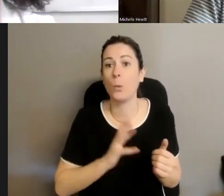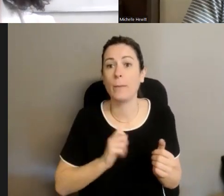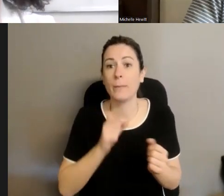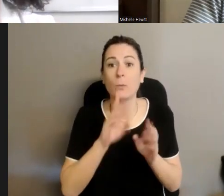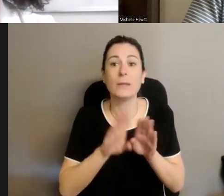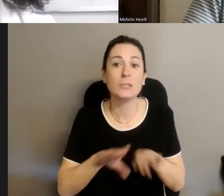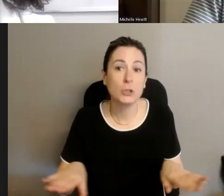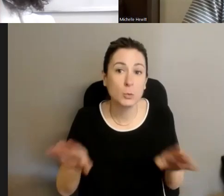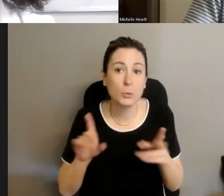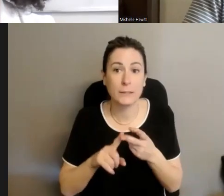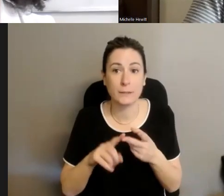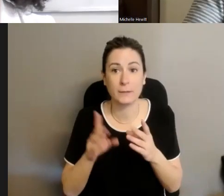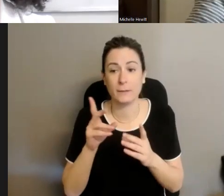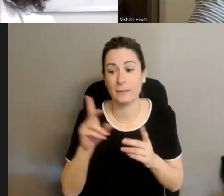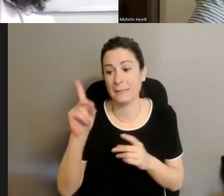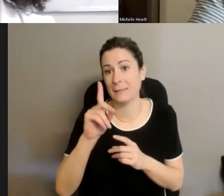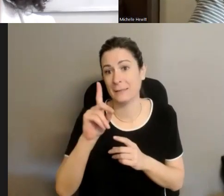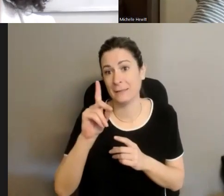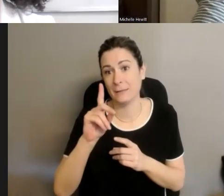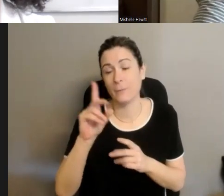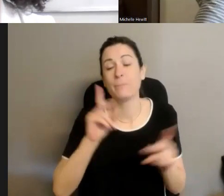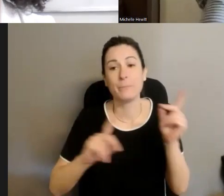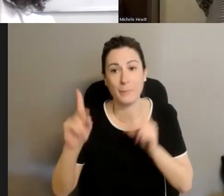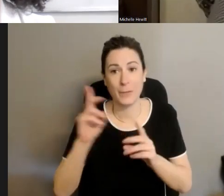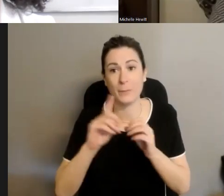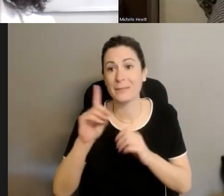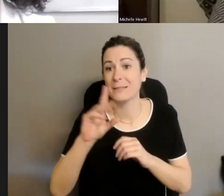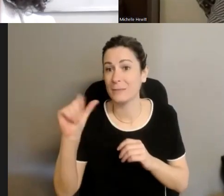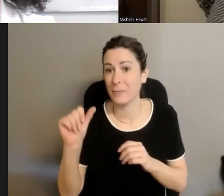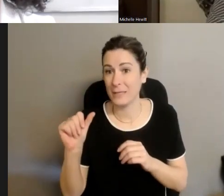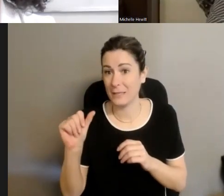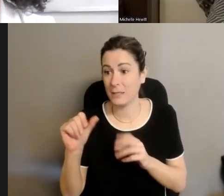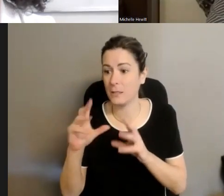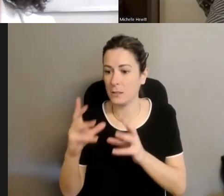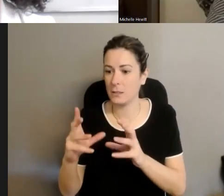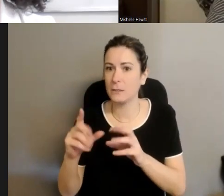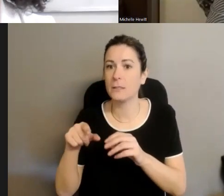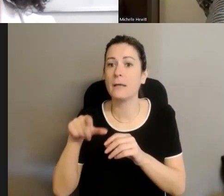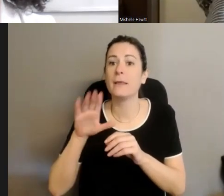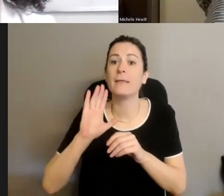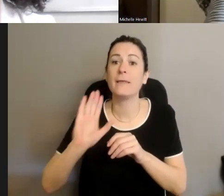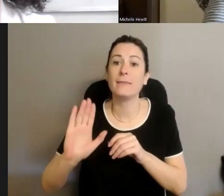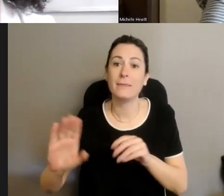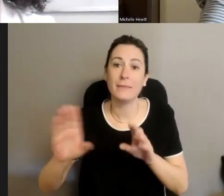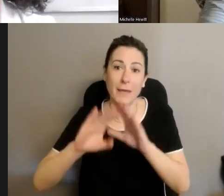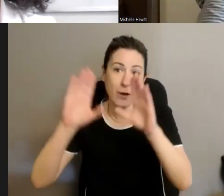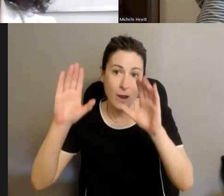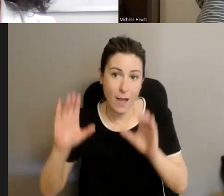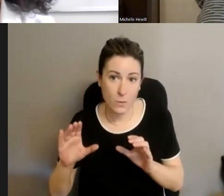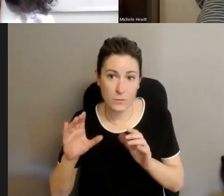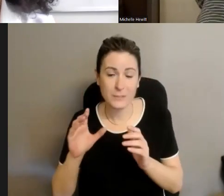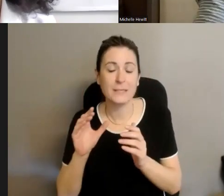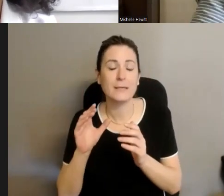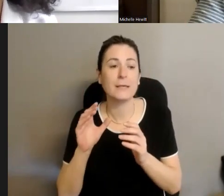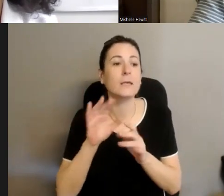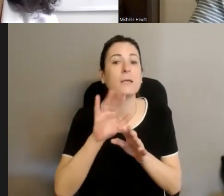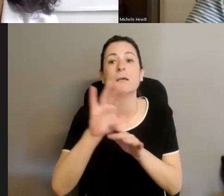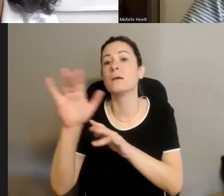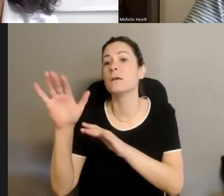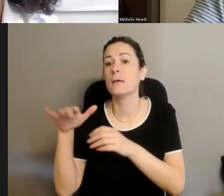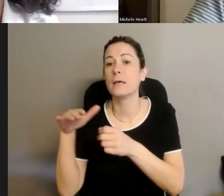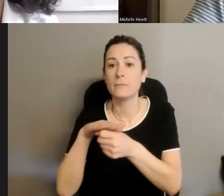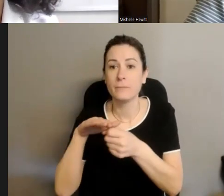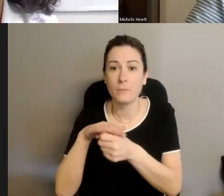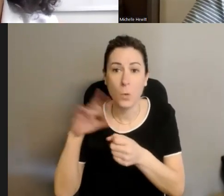to resources, making sure that that is accessible and affordable, rather than just the new bright shiny